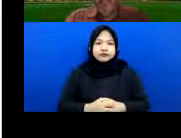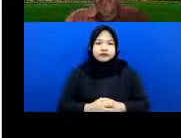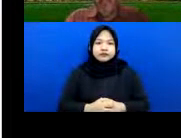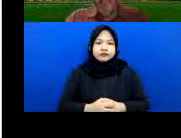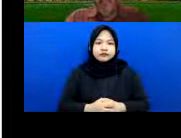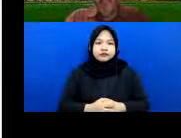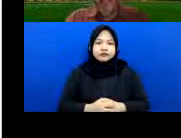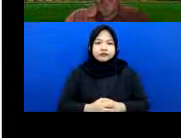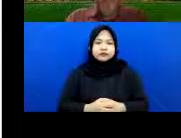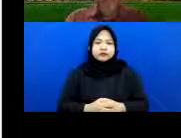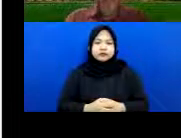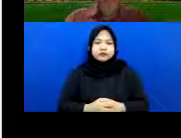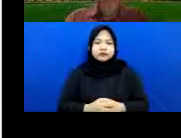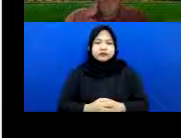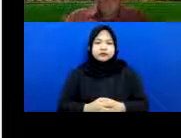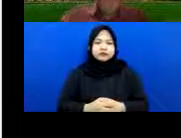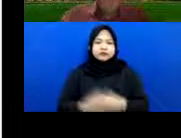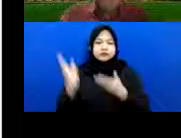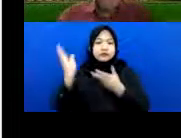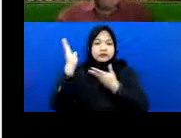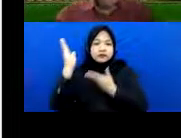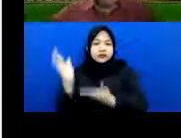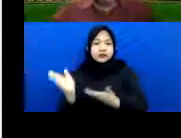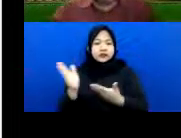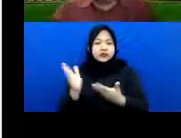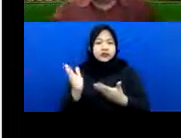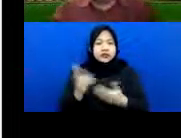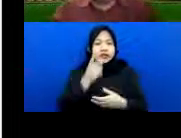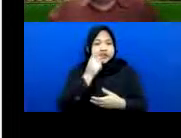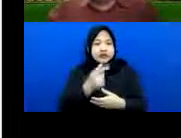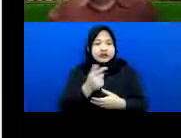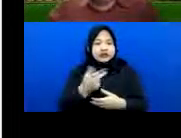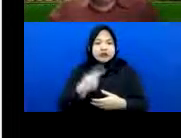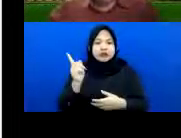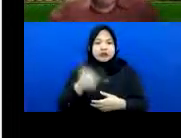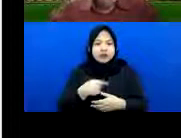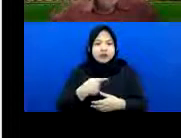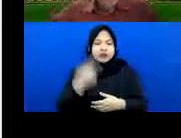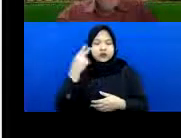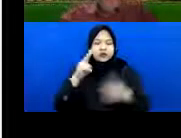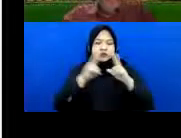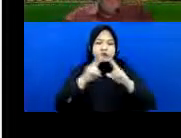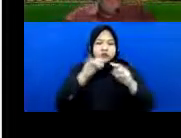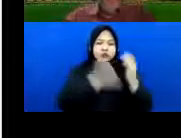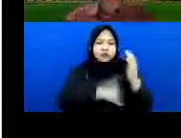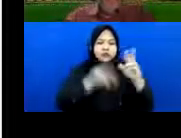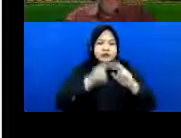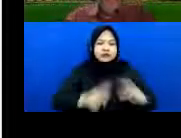Next. So these are all the references that we use in this research proposal.